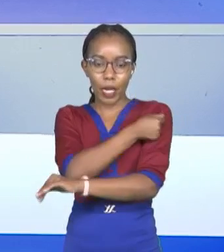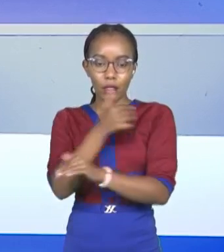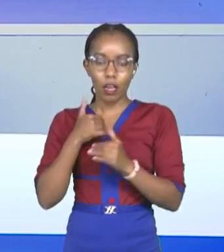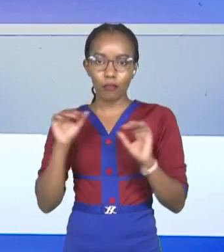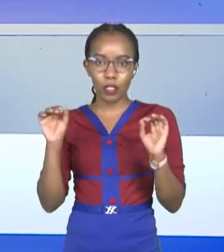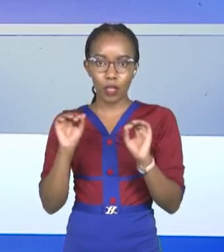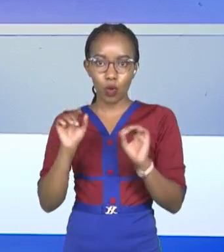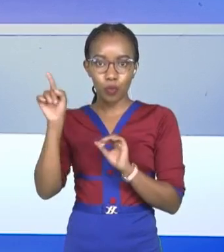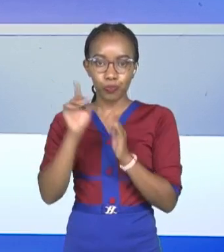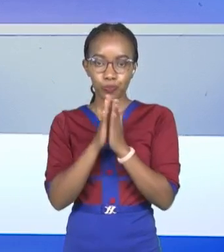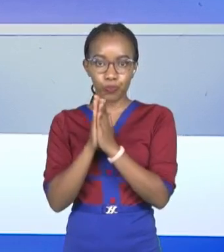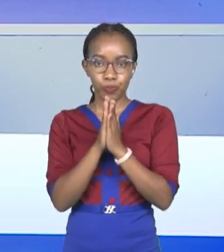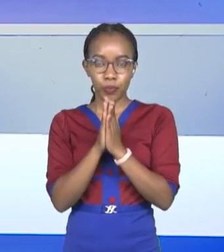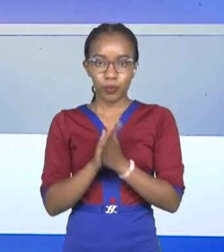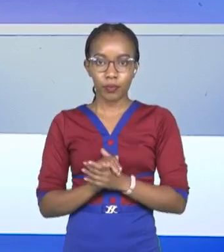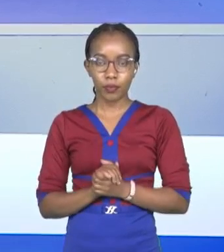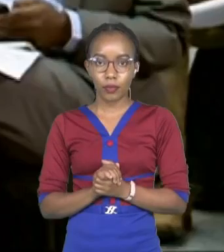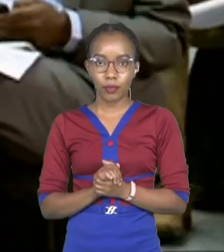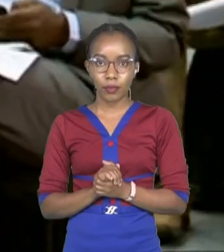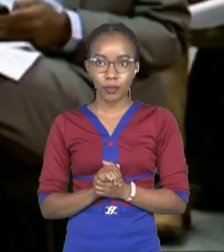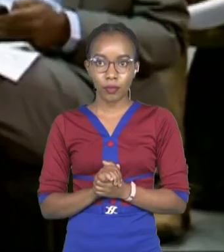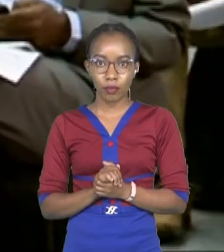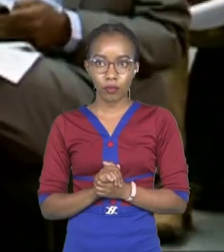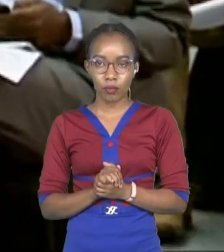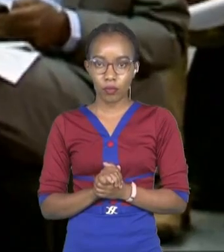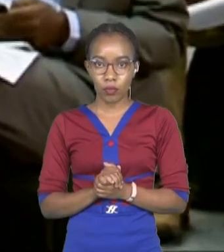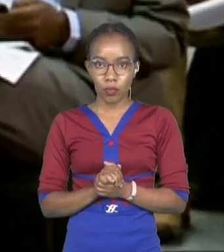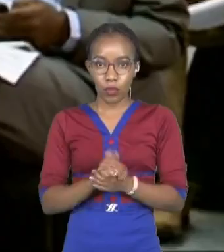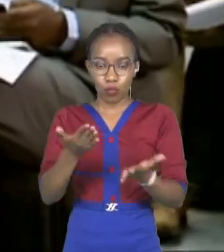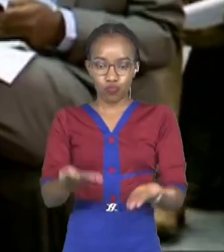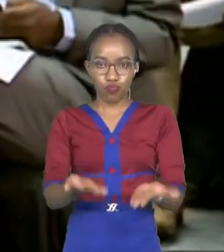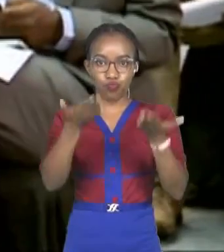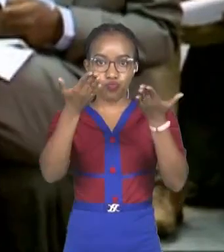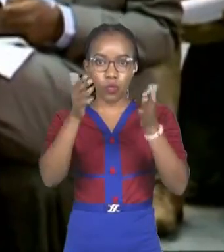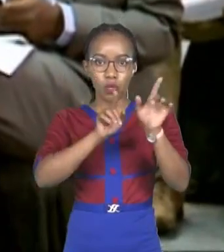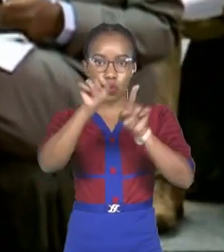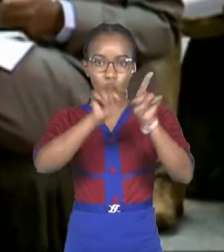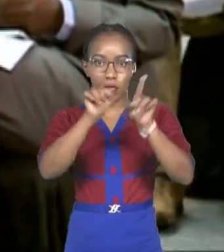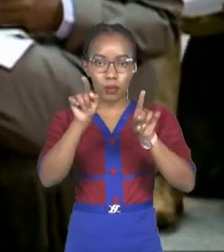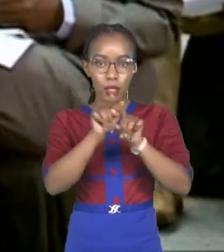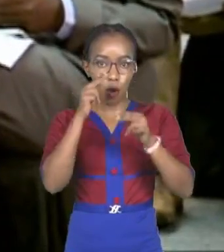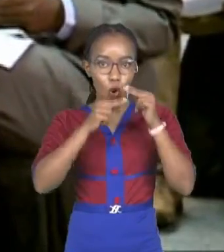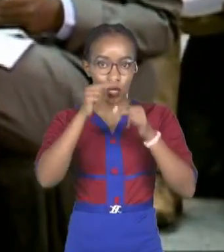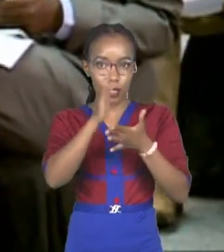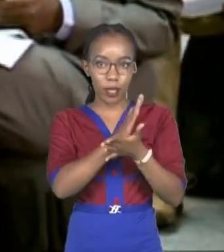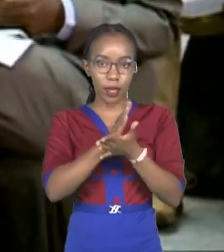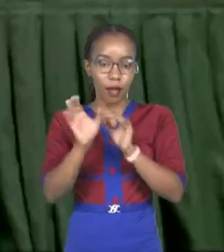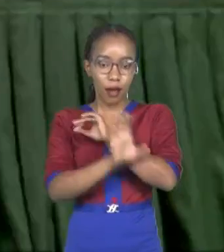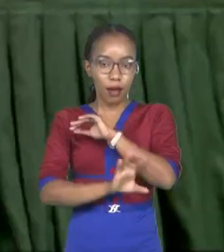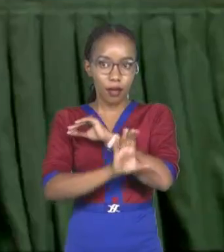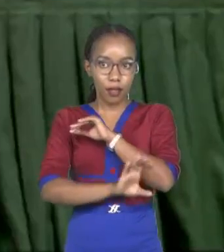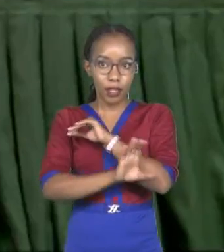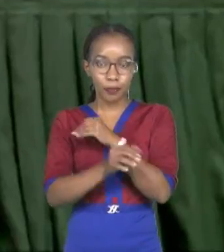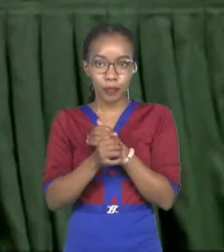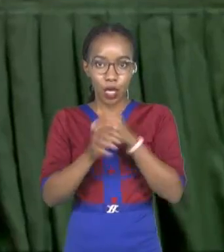vaccine. NAMUKANA SAMWEL files a report. In a bid to boost the declining tourism and hospitality sector in the country,